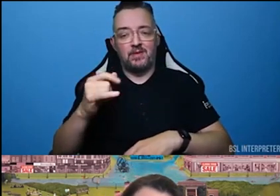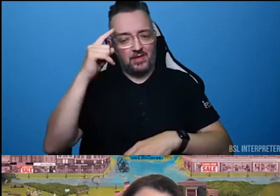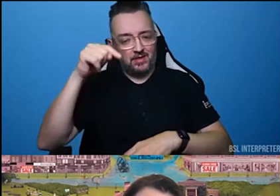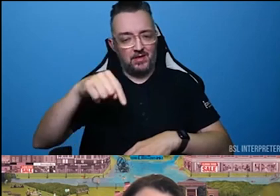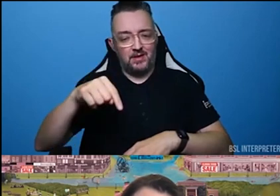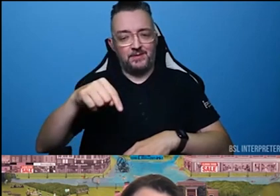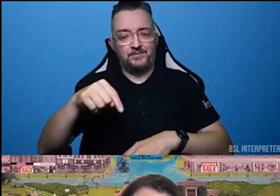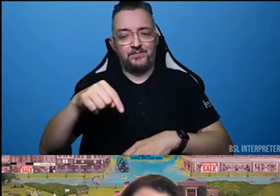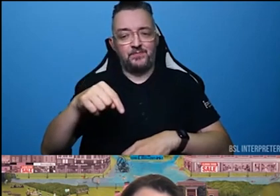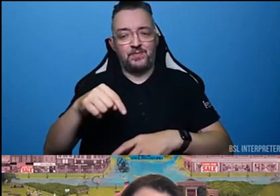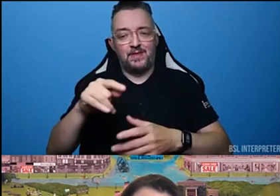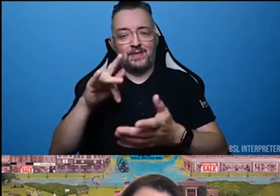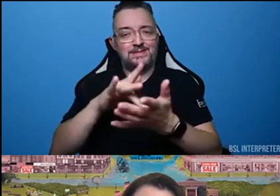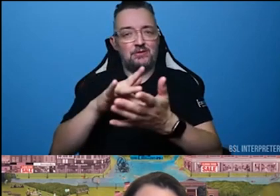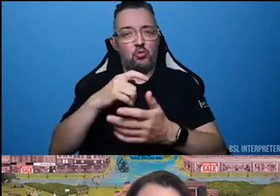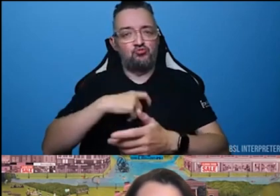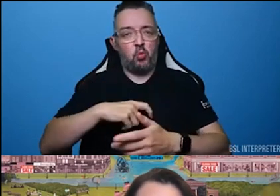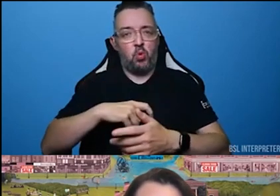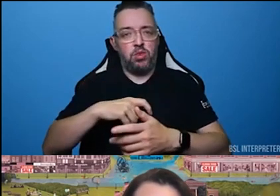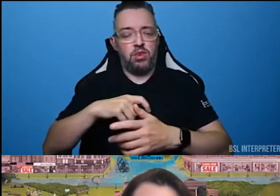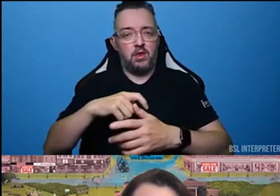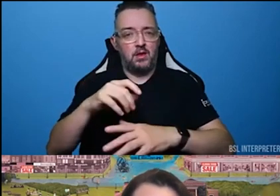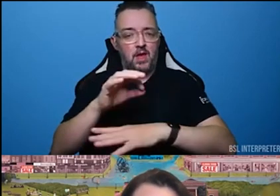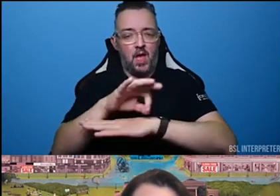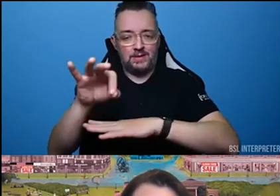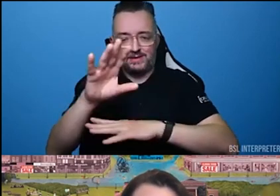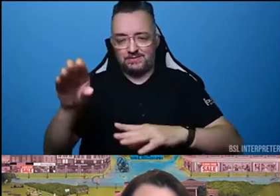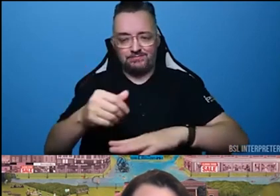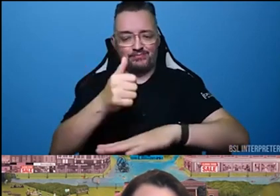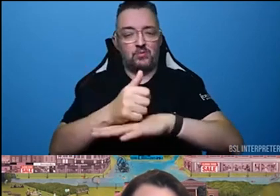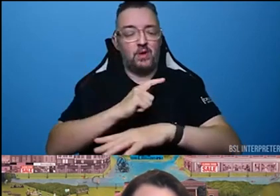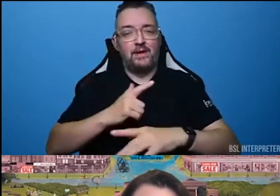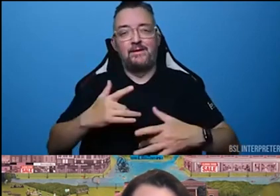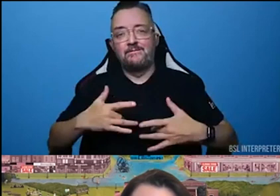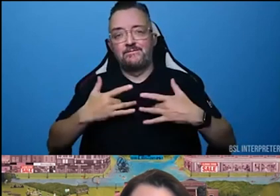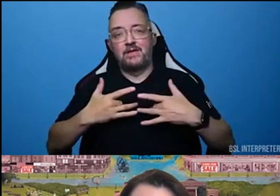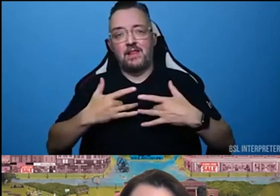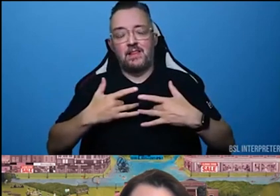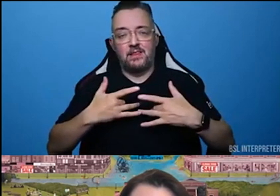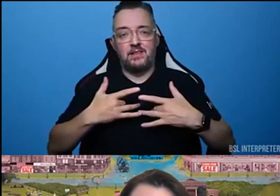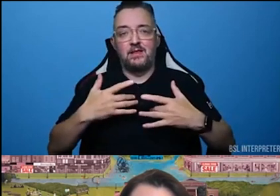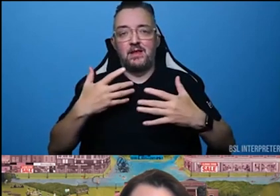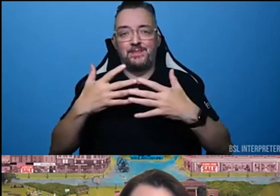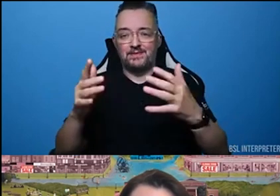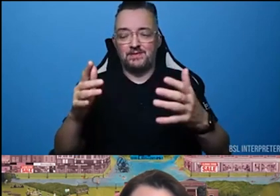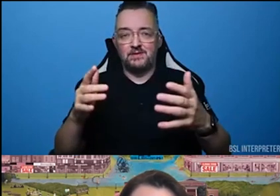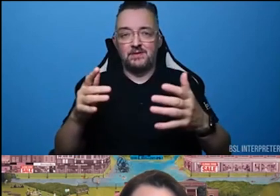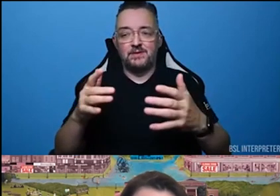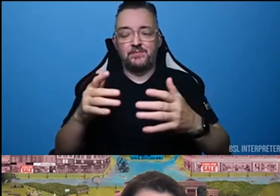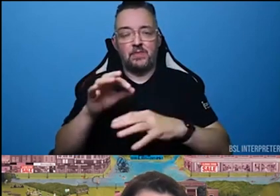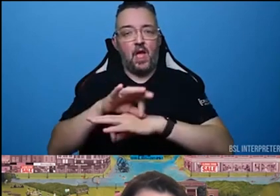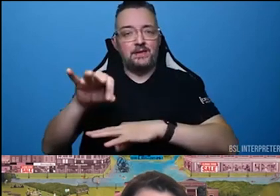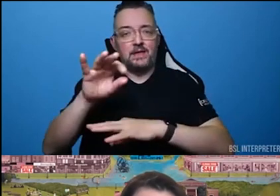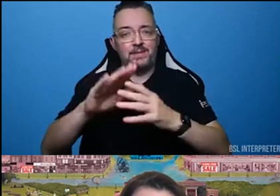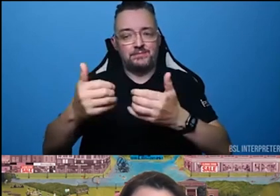very central role in the whole process. And architects feel, it feels like architects have been marginalized more and more in the